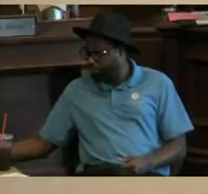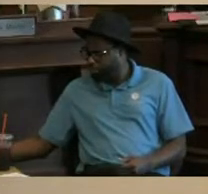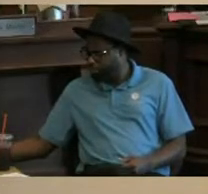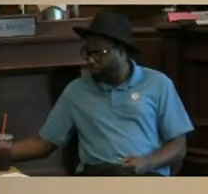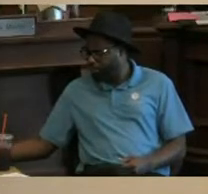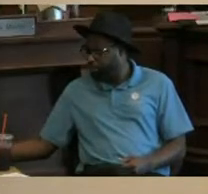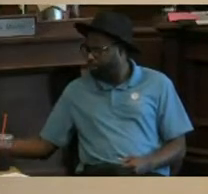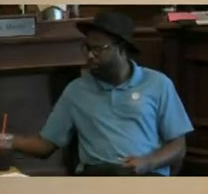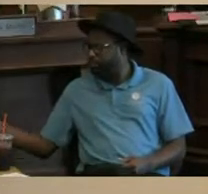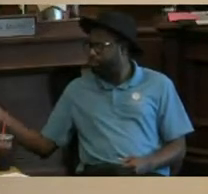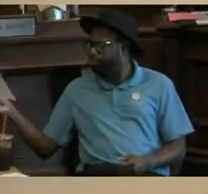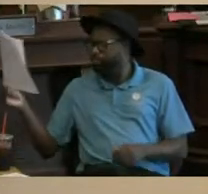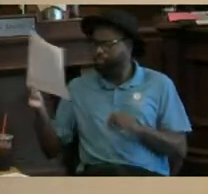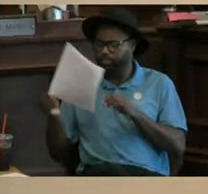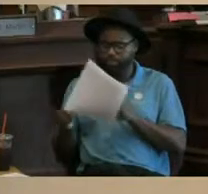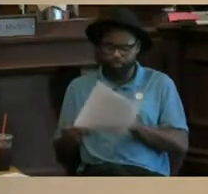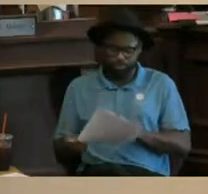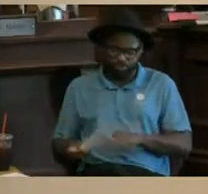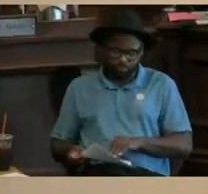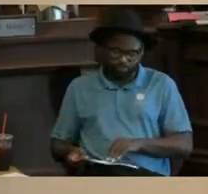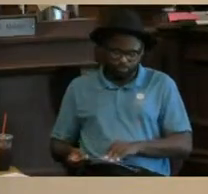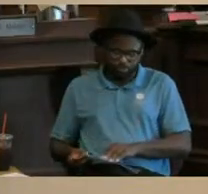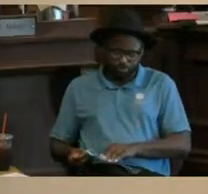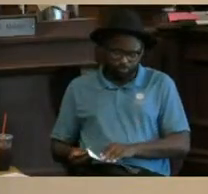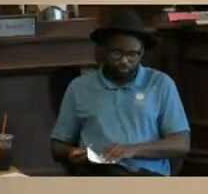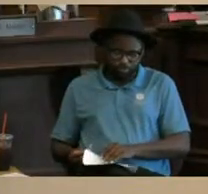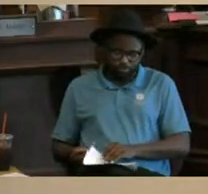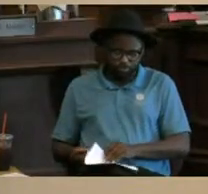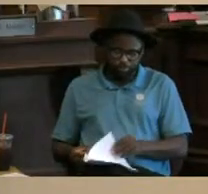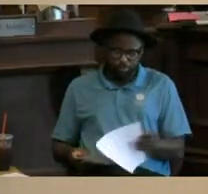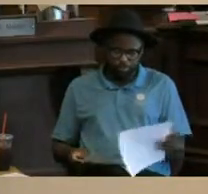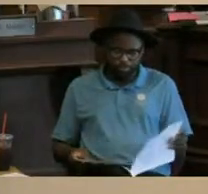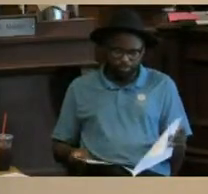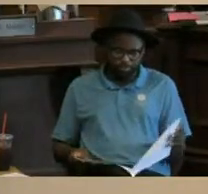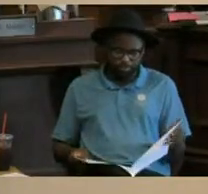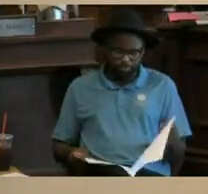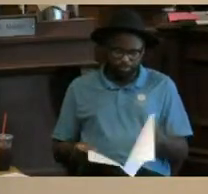No, I got that number from construction because I did it myself. I'm like, what are we currently at?